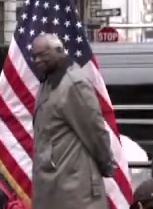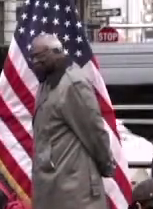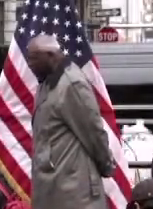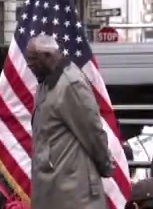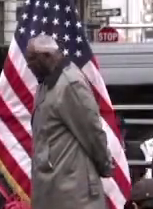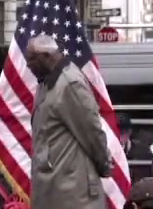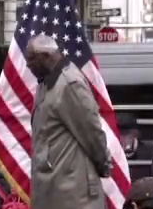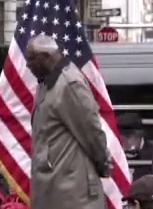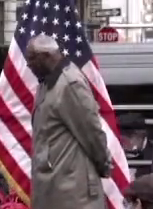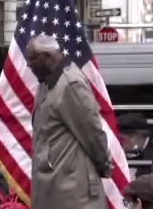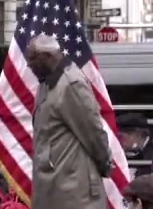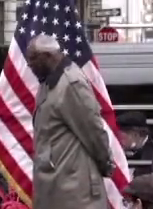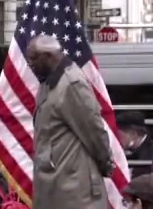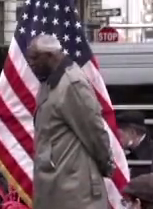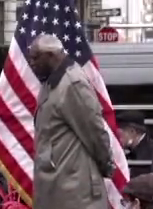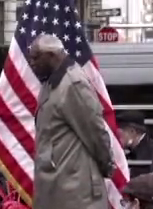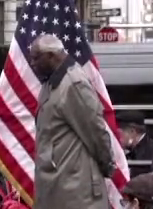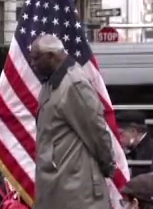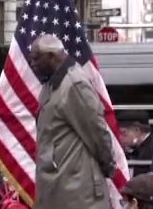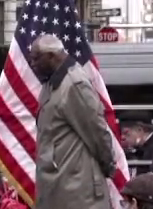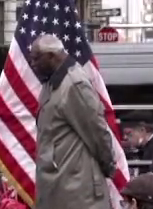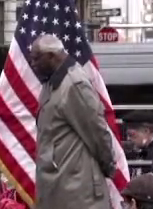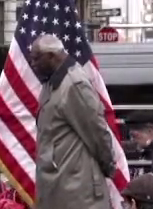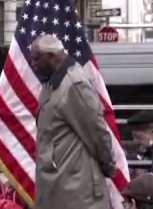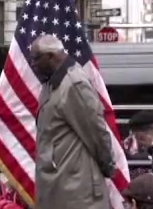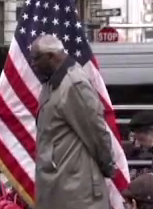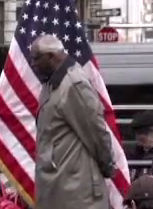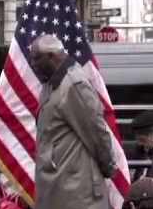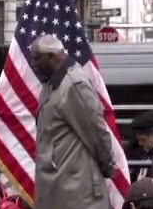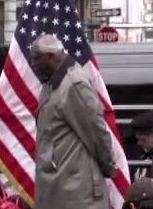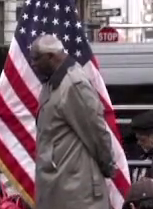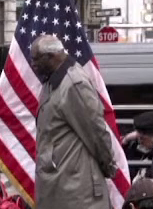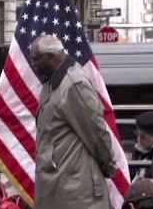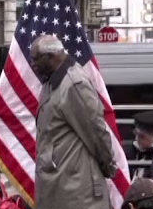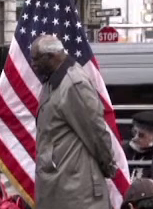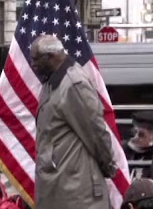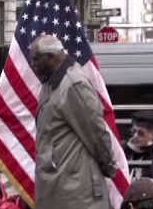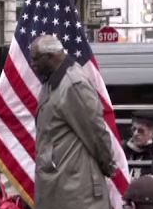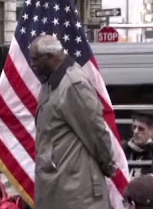Becky Kopeman, 16. Jenny